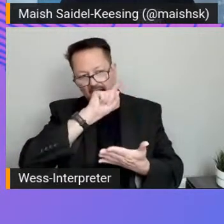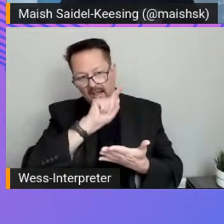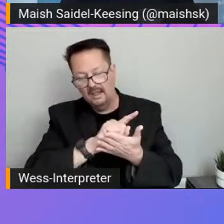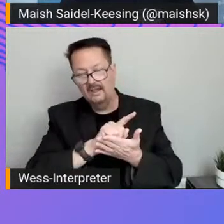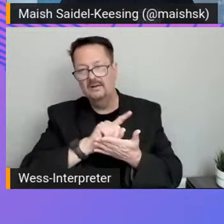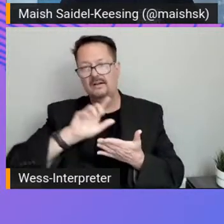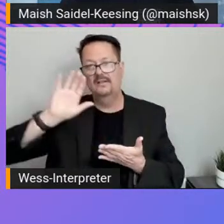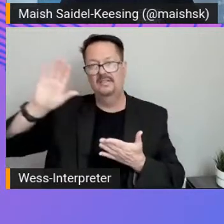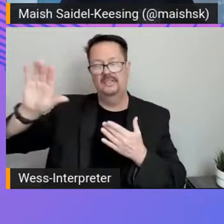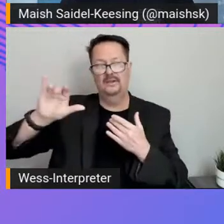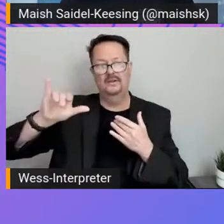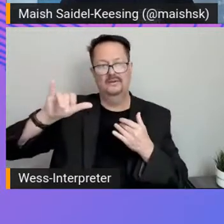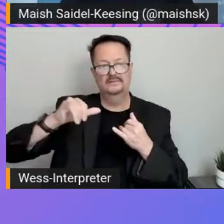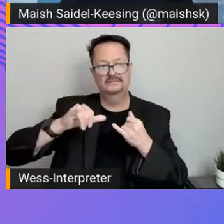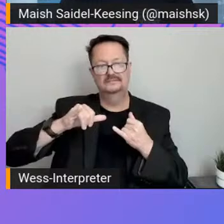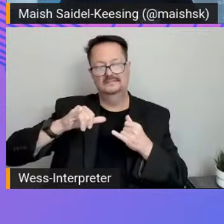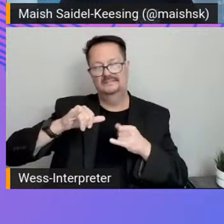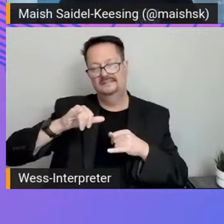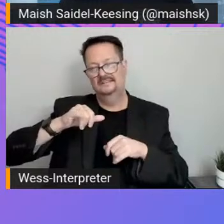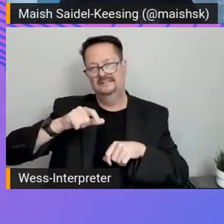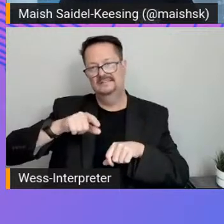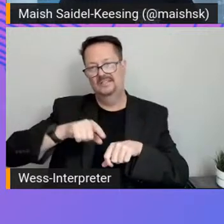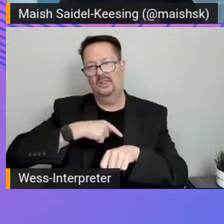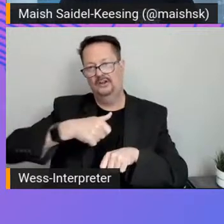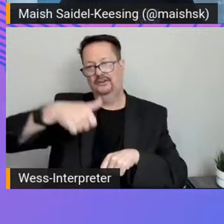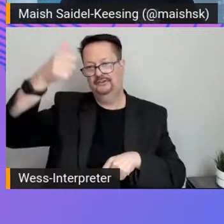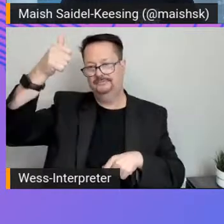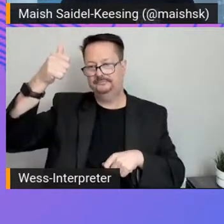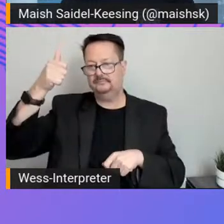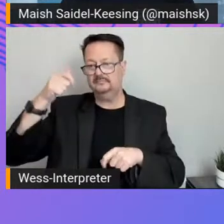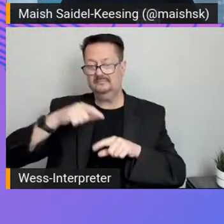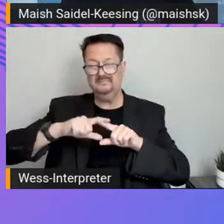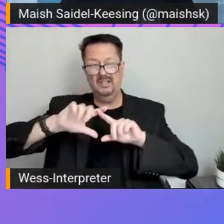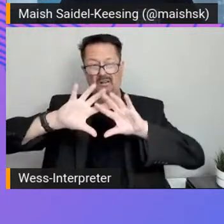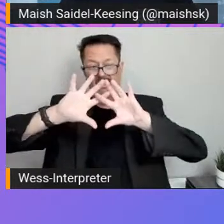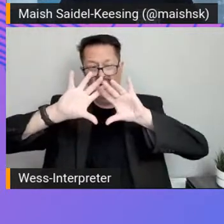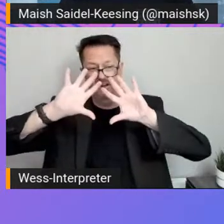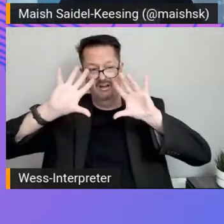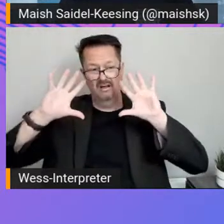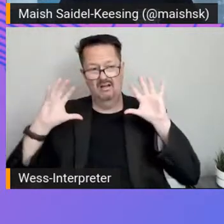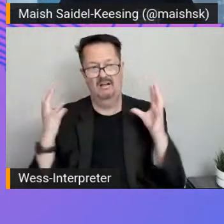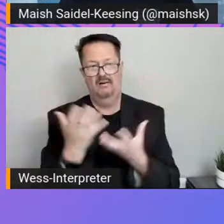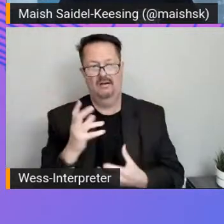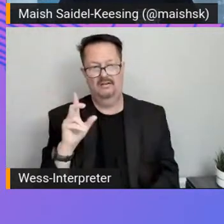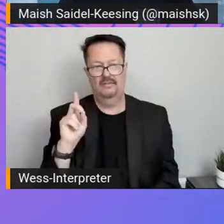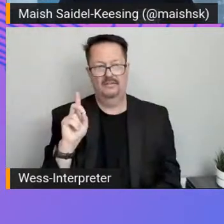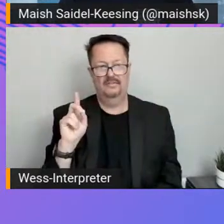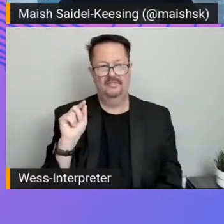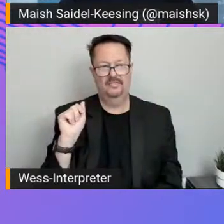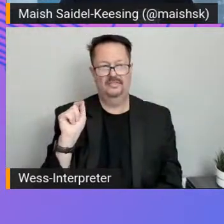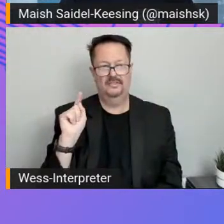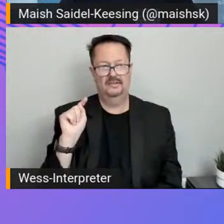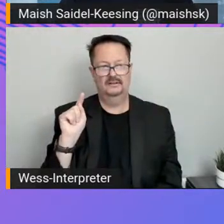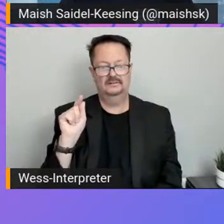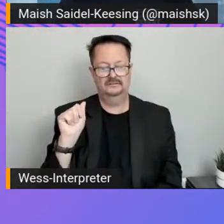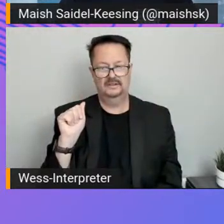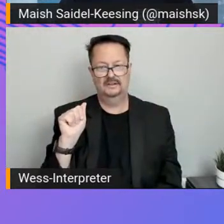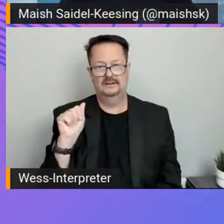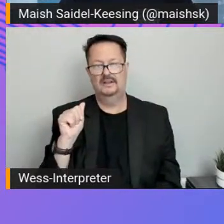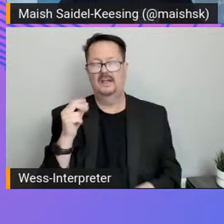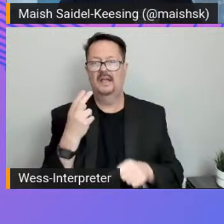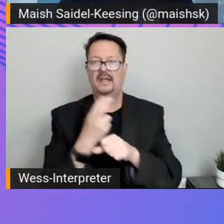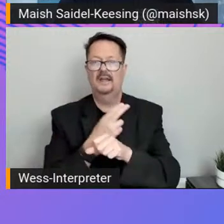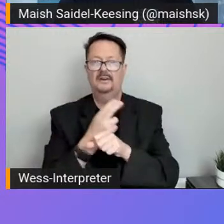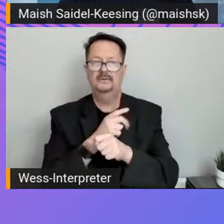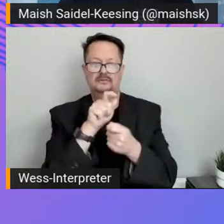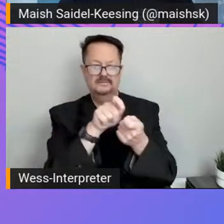definitions much longer. We cache out in S3. And so then we can take all that data and then create new custom metrics that we push back